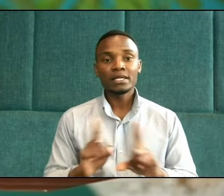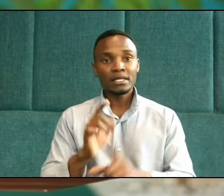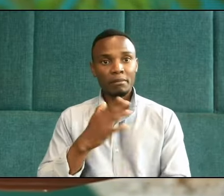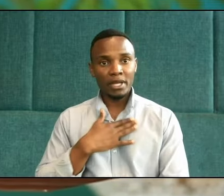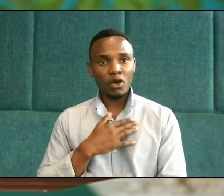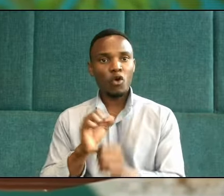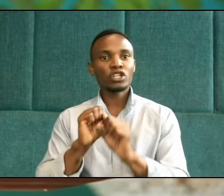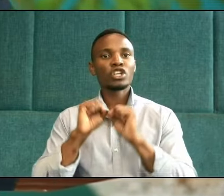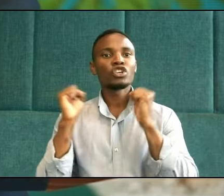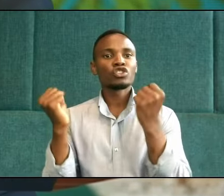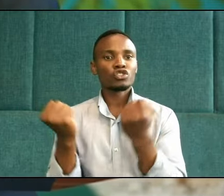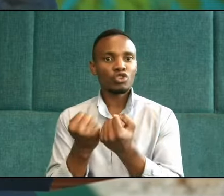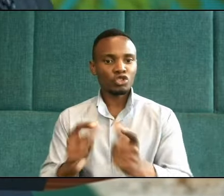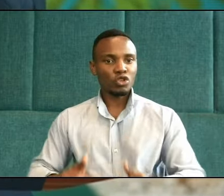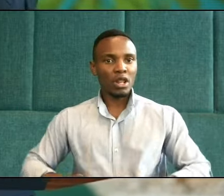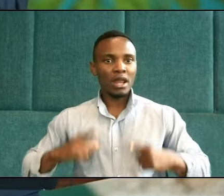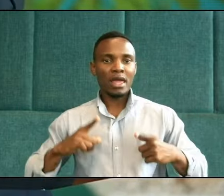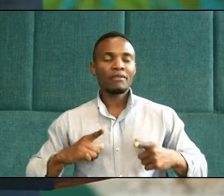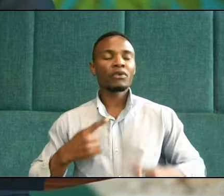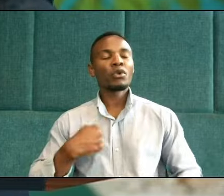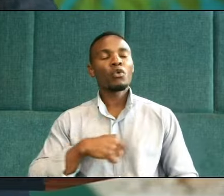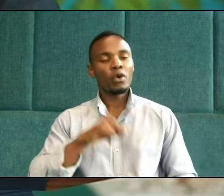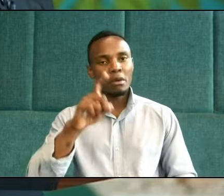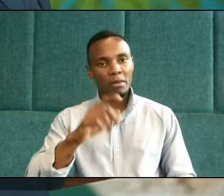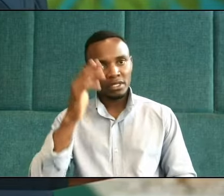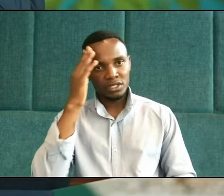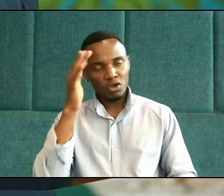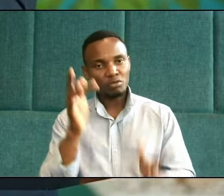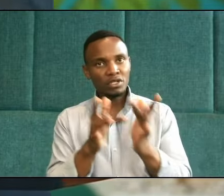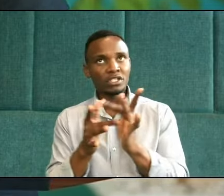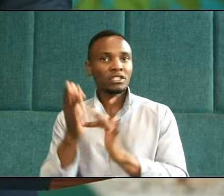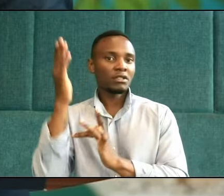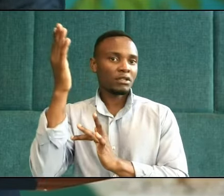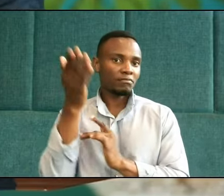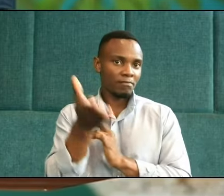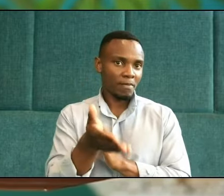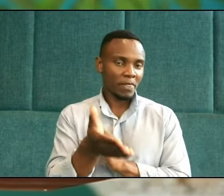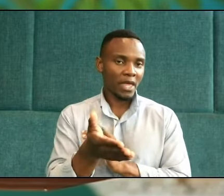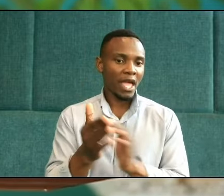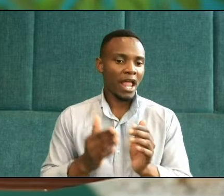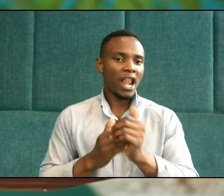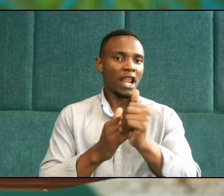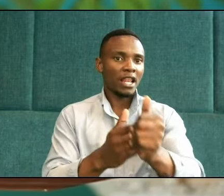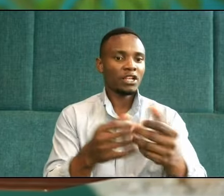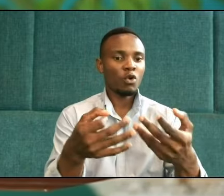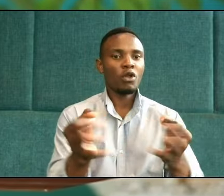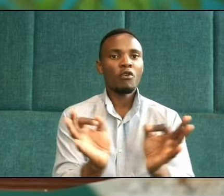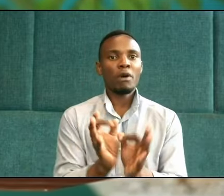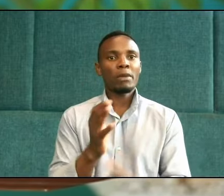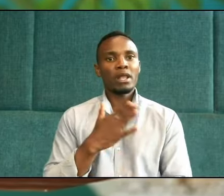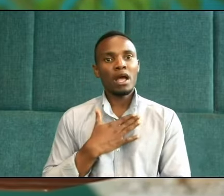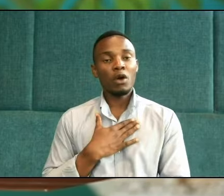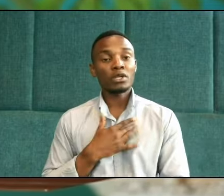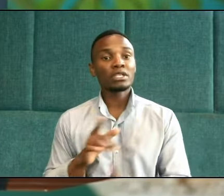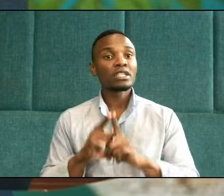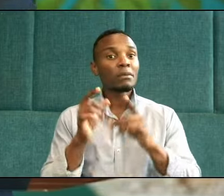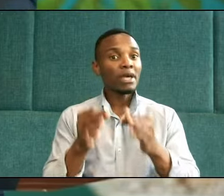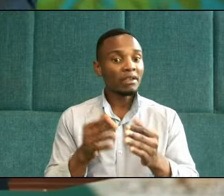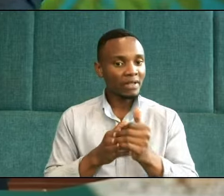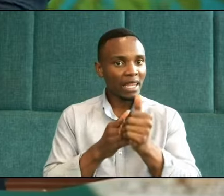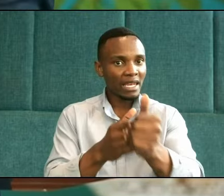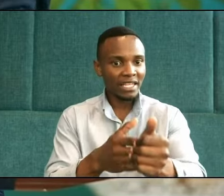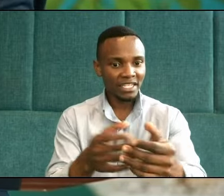life, we need to know that he is there as the head of our families. And when he is there as the head of